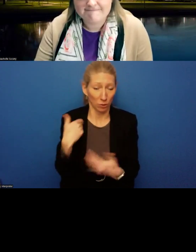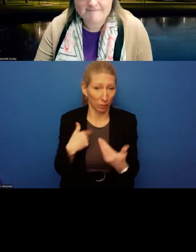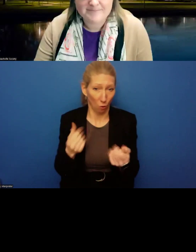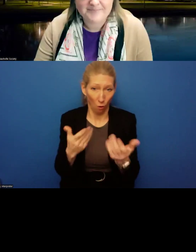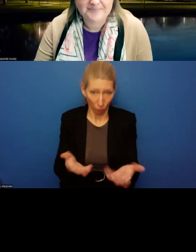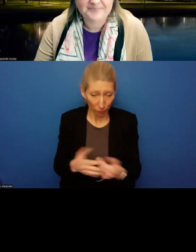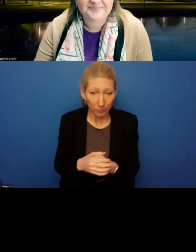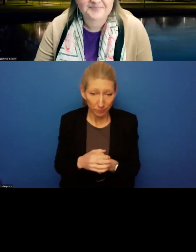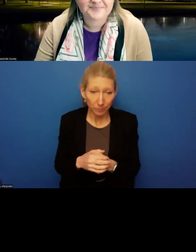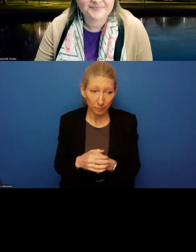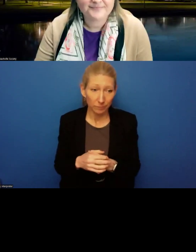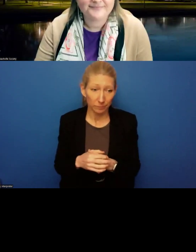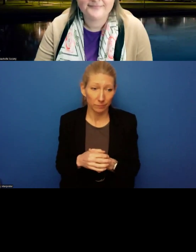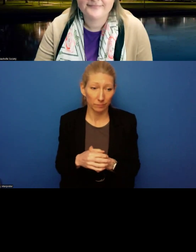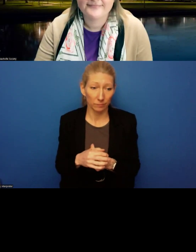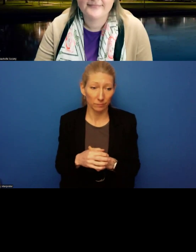offer.